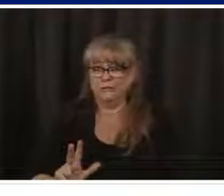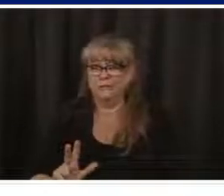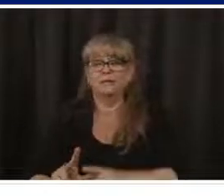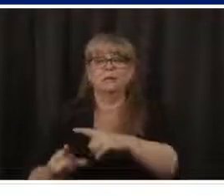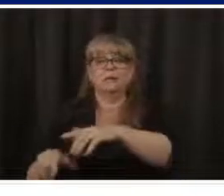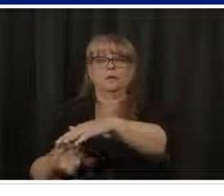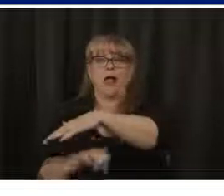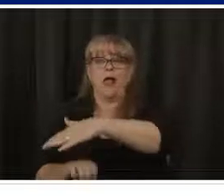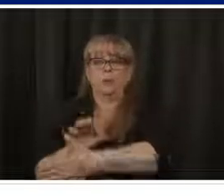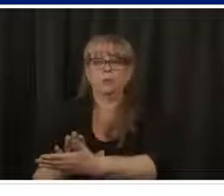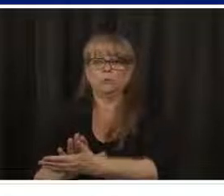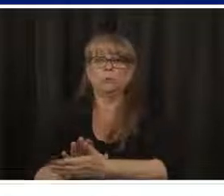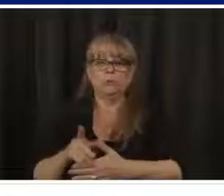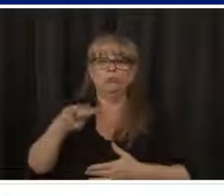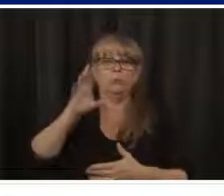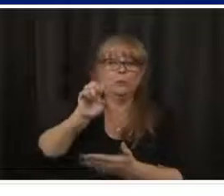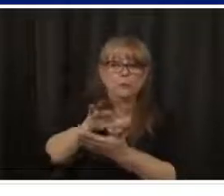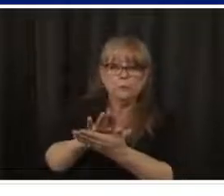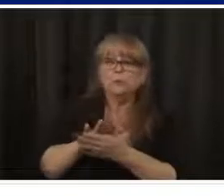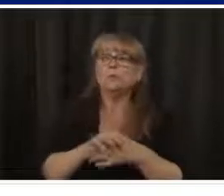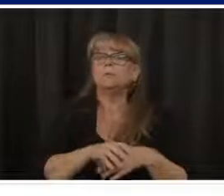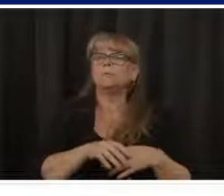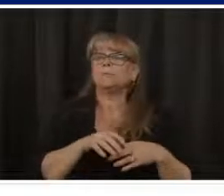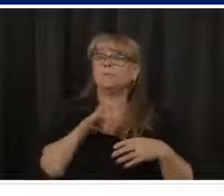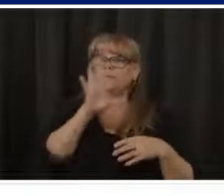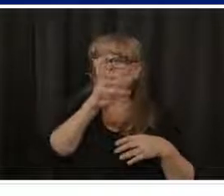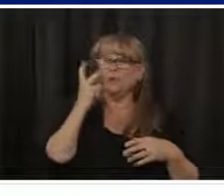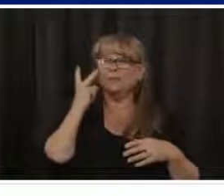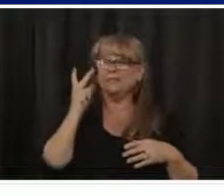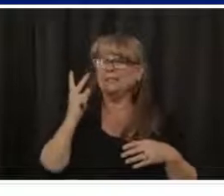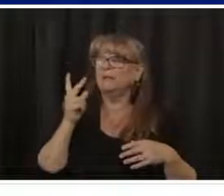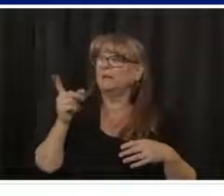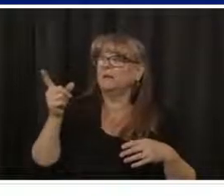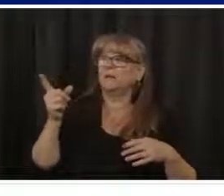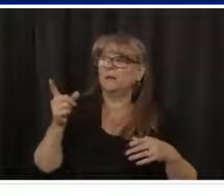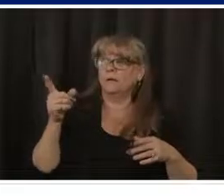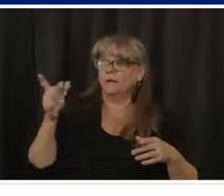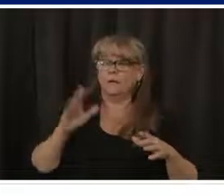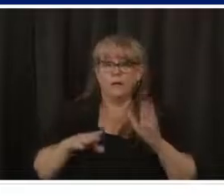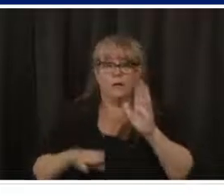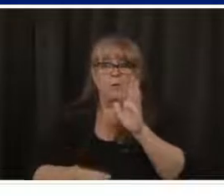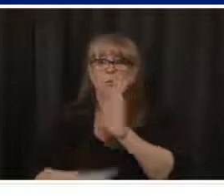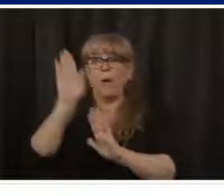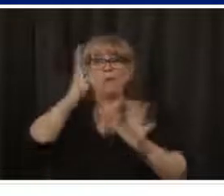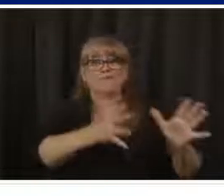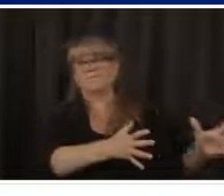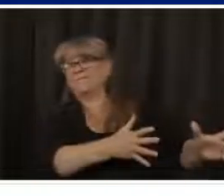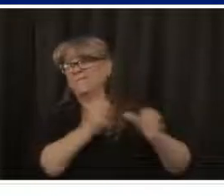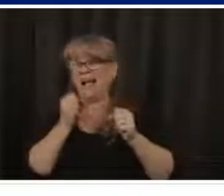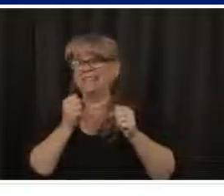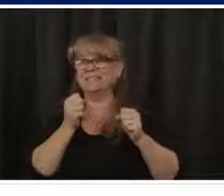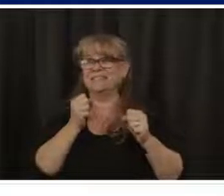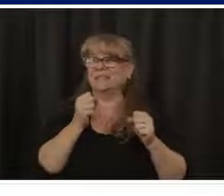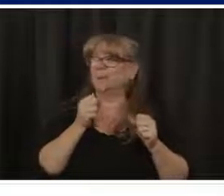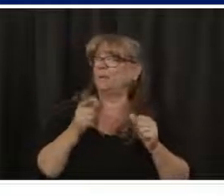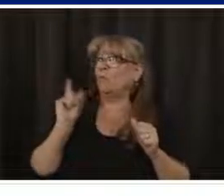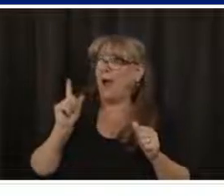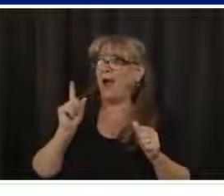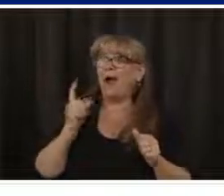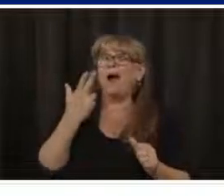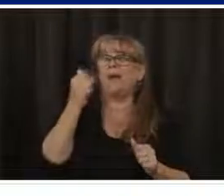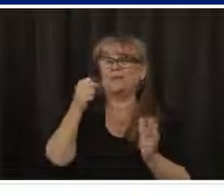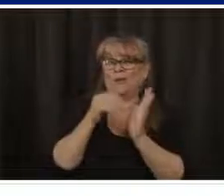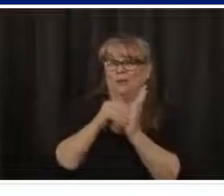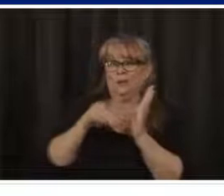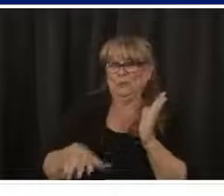And so what you see here is that we're really seeing our most rapid increase right now in the state among middle school and high school students. Their rate is